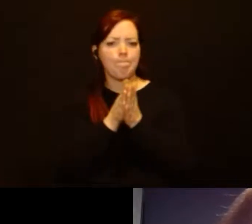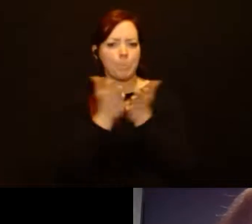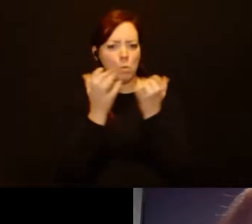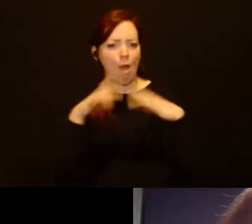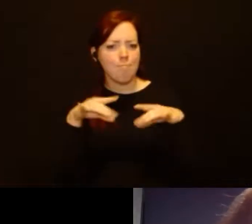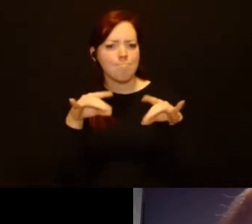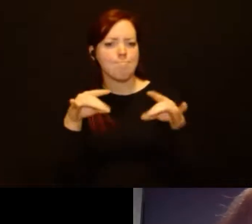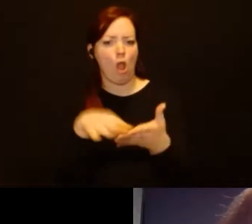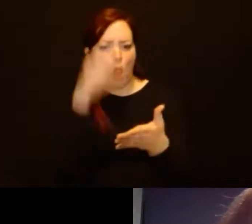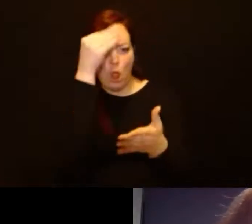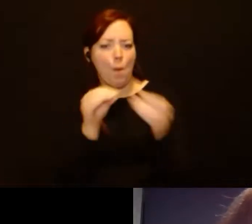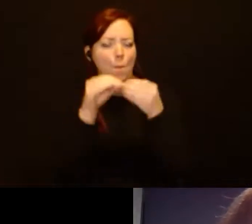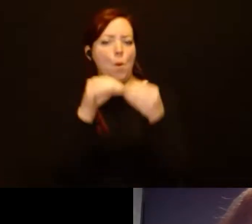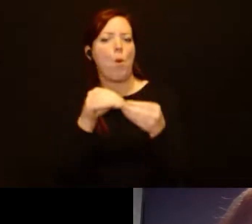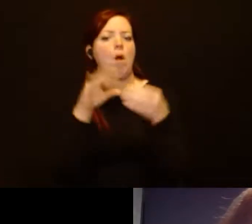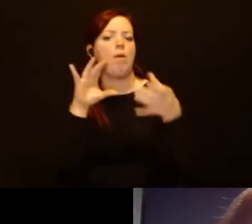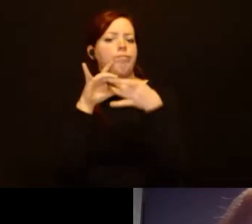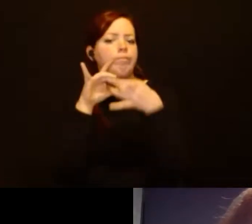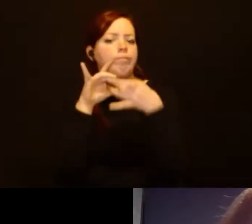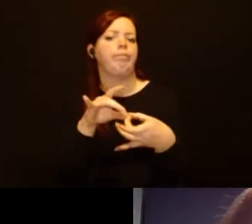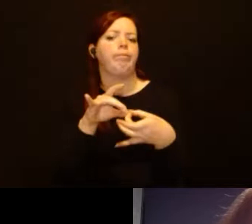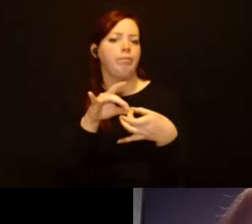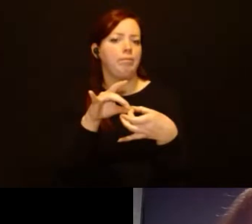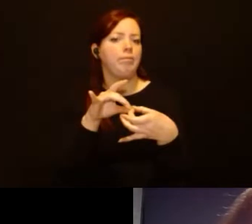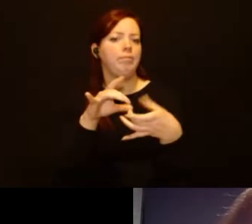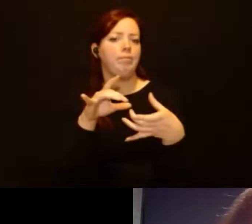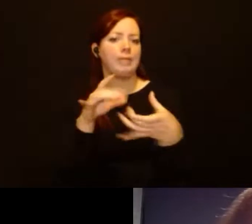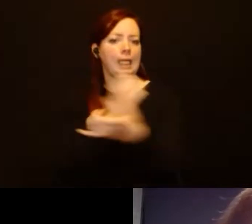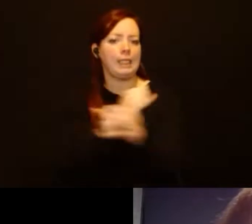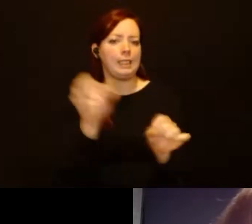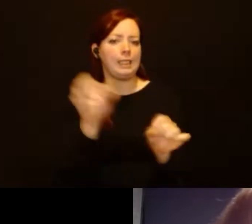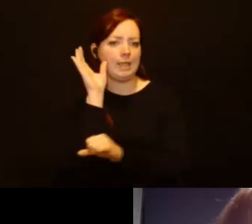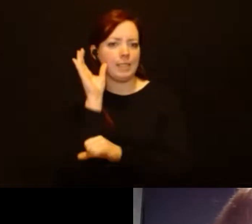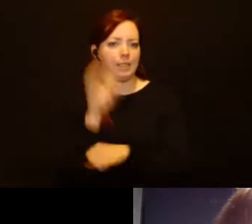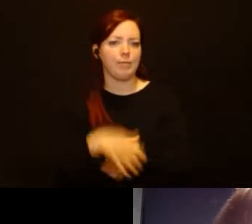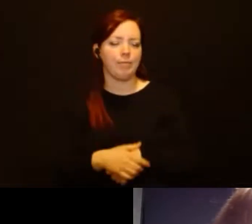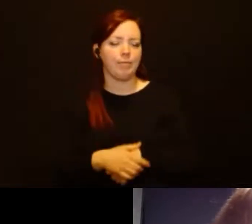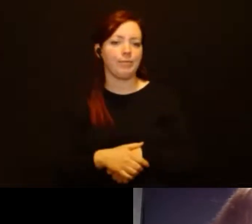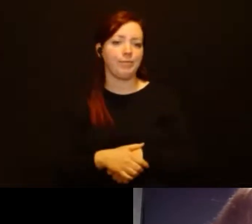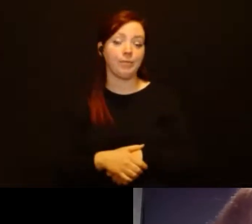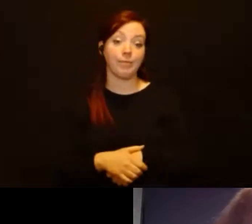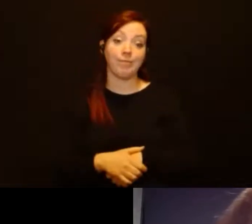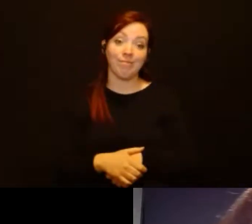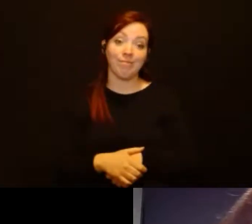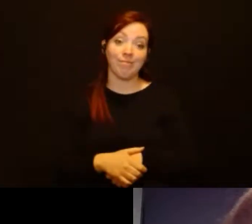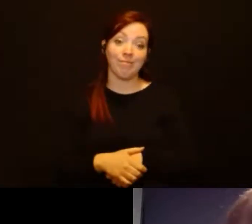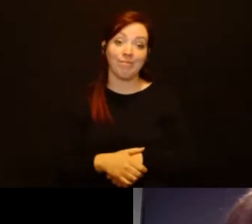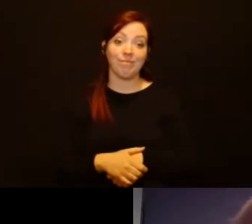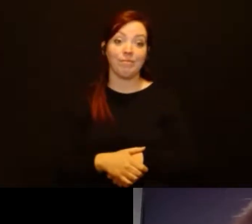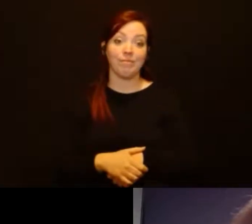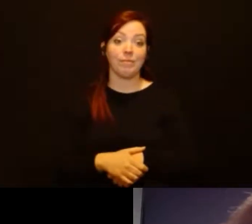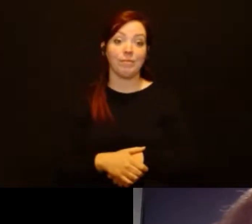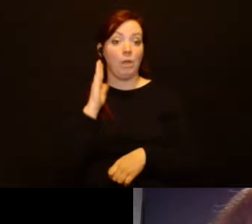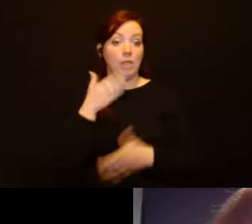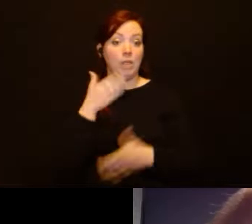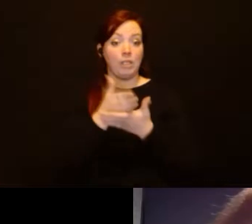So you already have an awareness to even be taking part in this event. So we're going to stop sharing this poll and move to